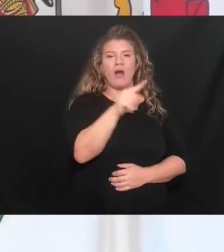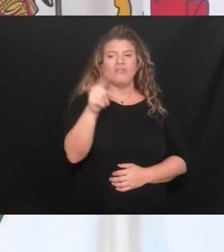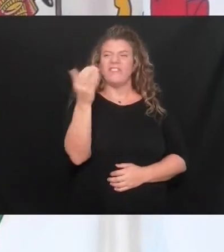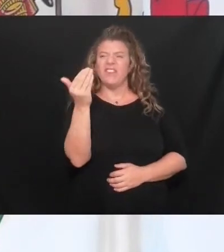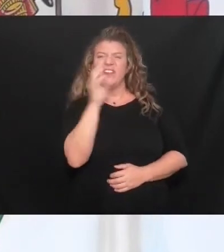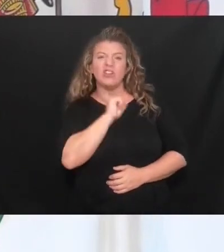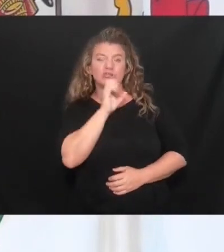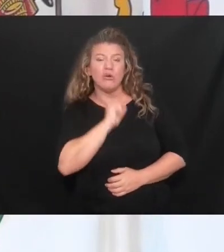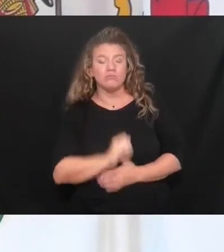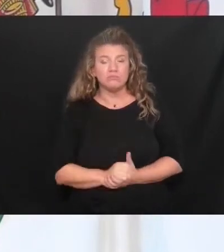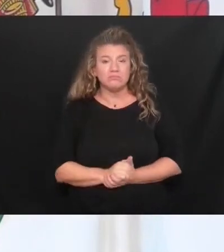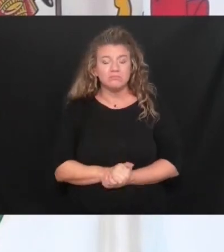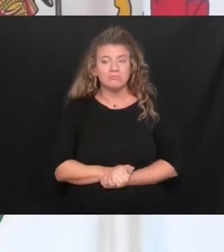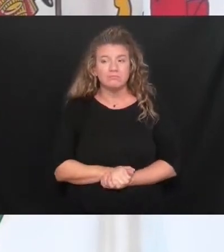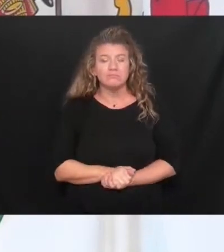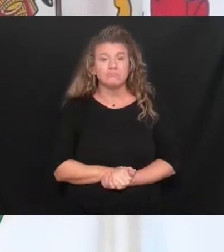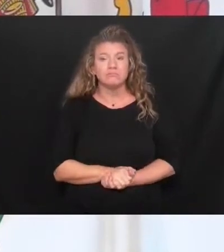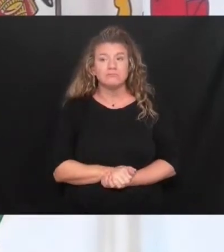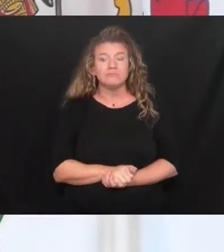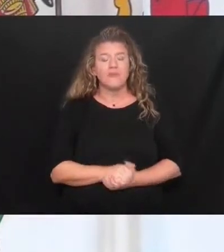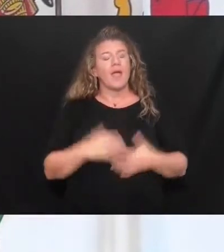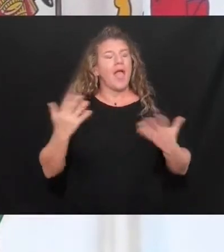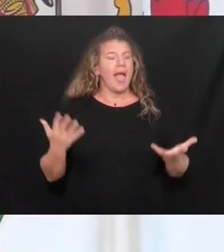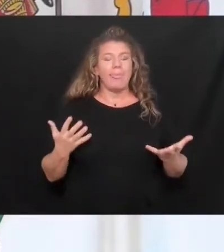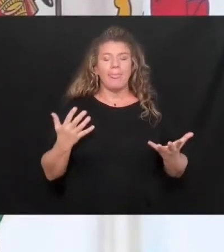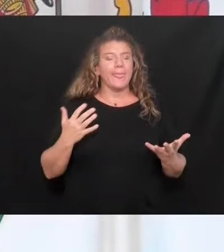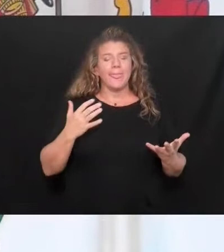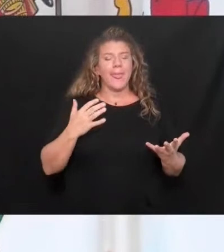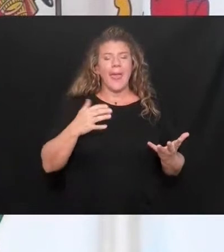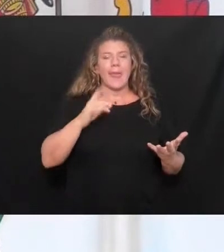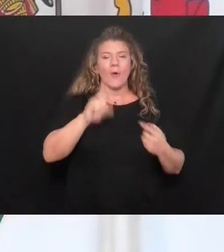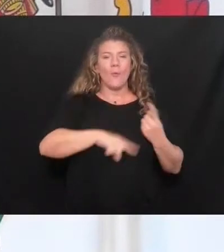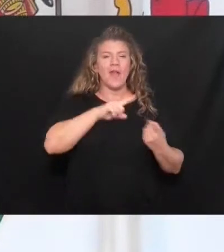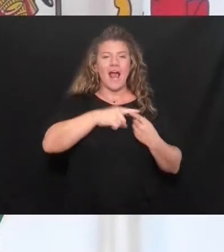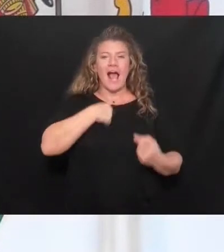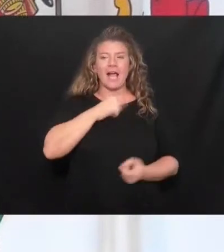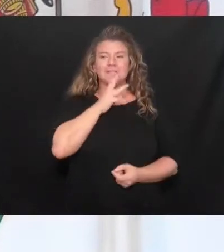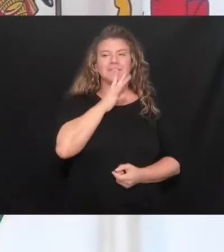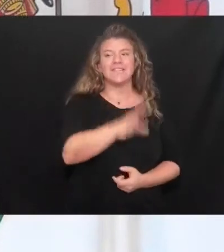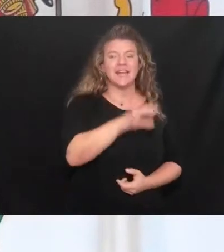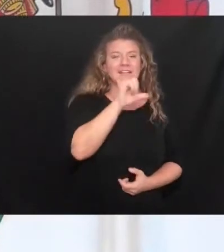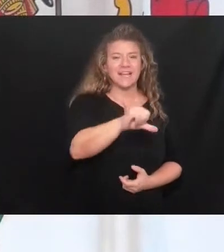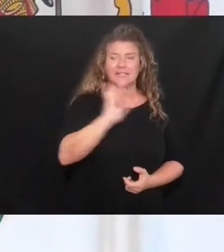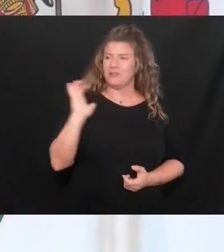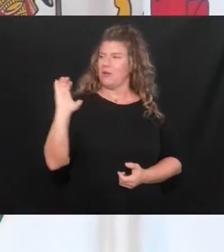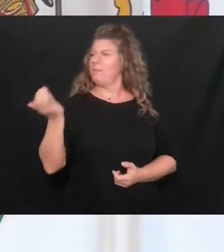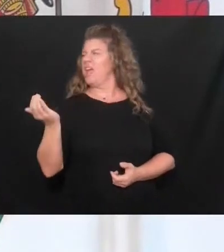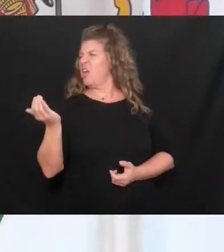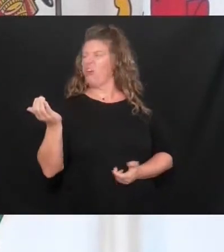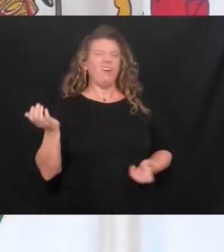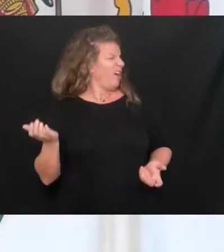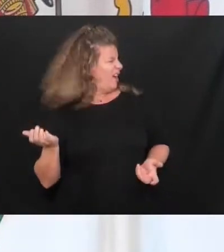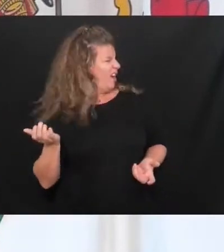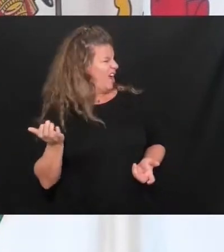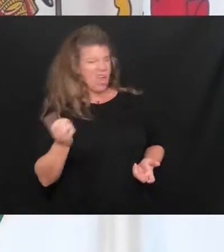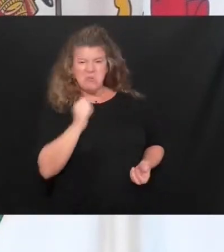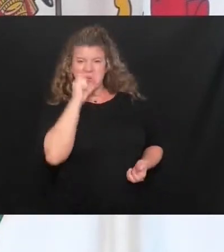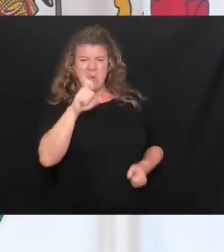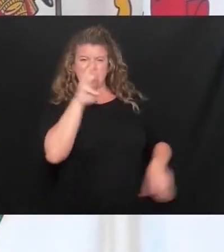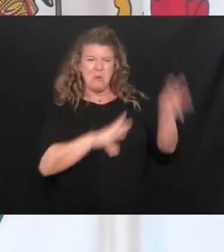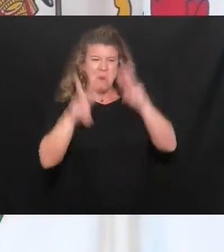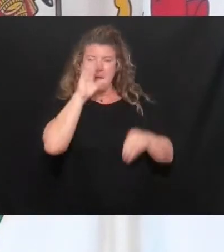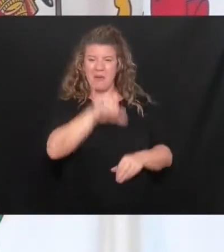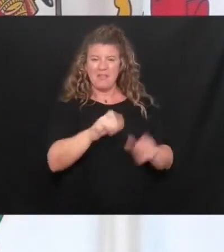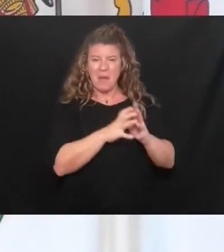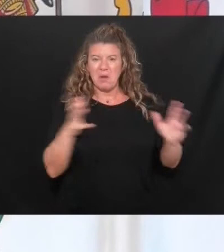years old. And then it's going to appear like to our people, well, gosh, we don't need to worry all that much about